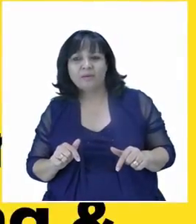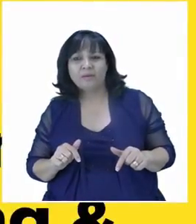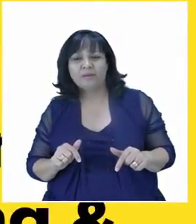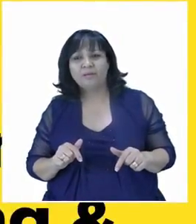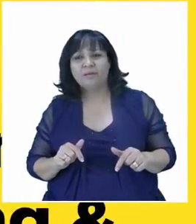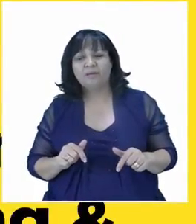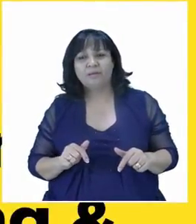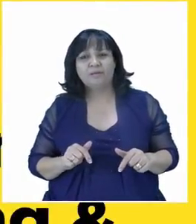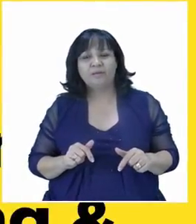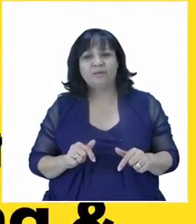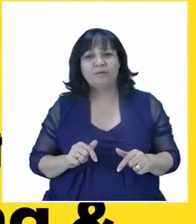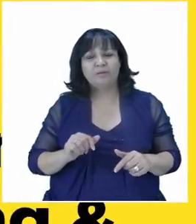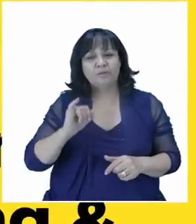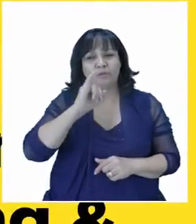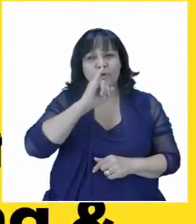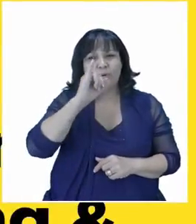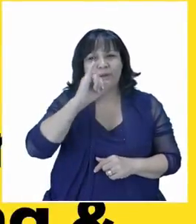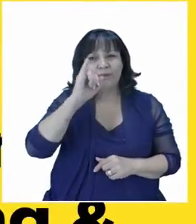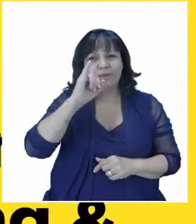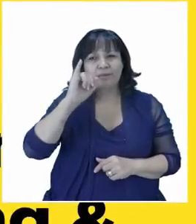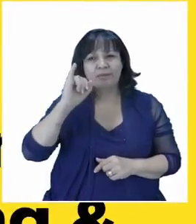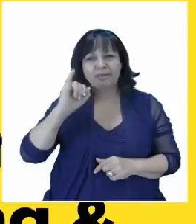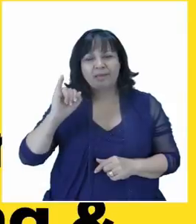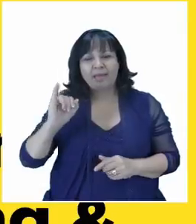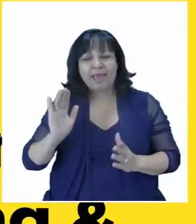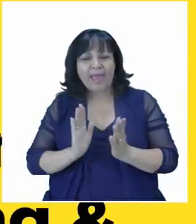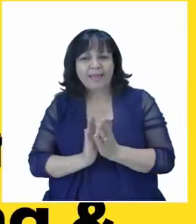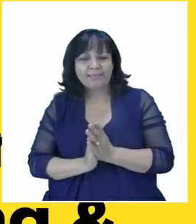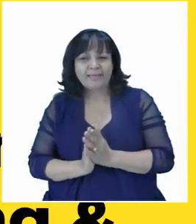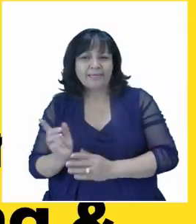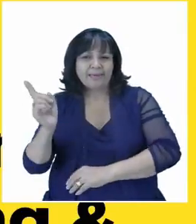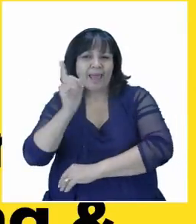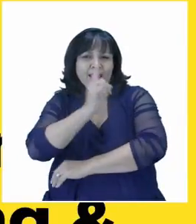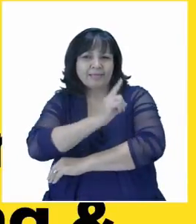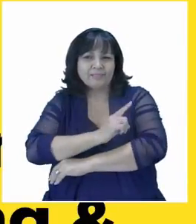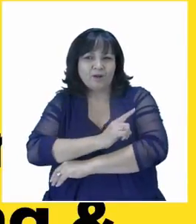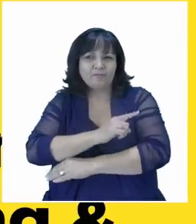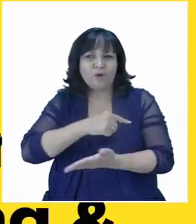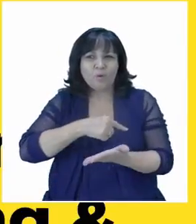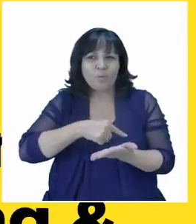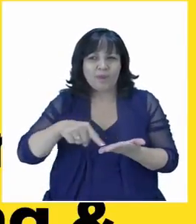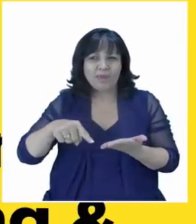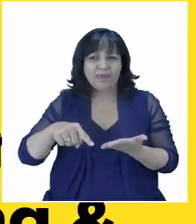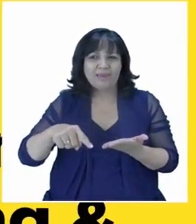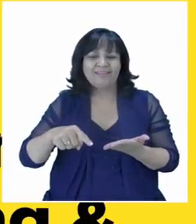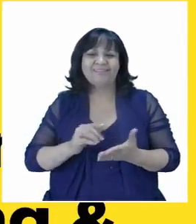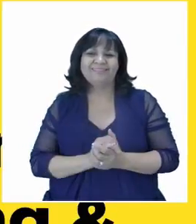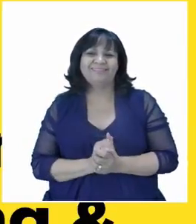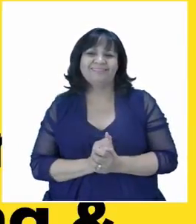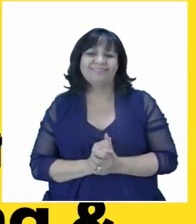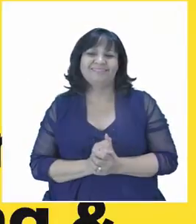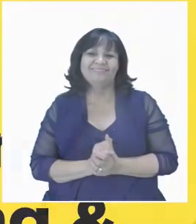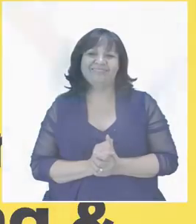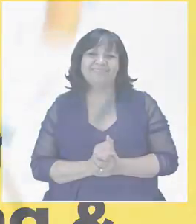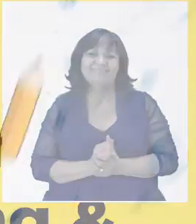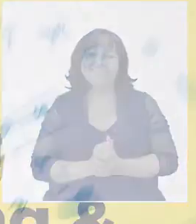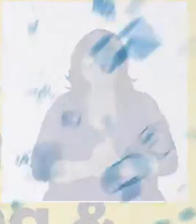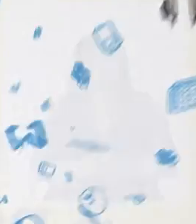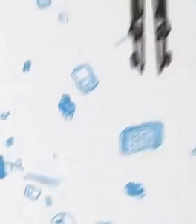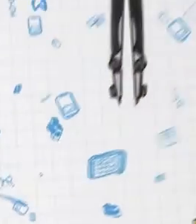about drawing and days of the week.